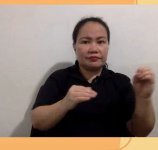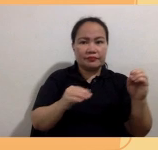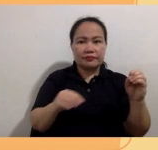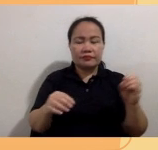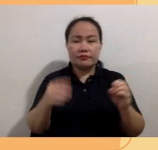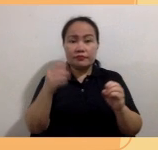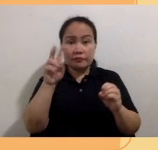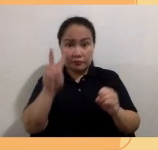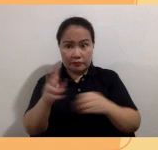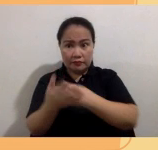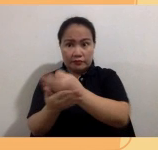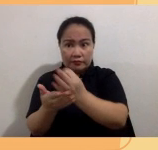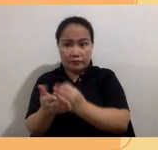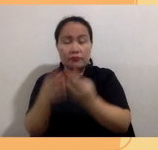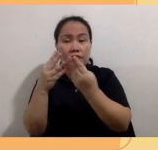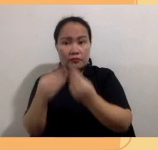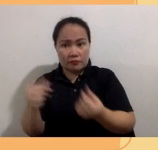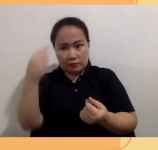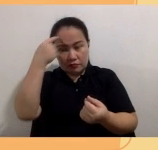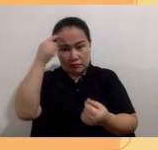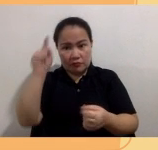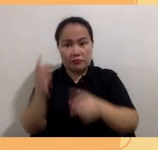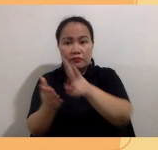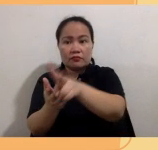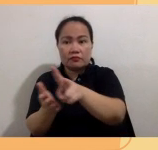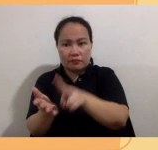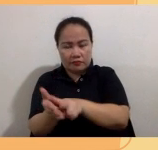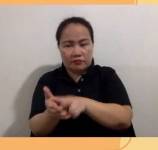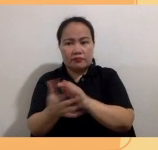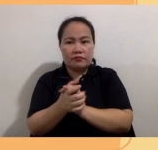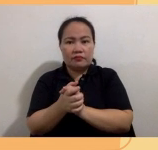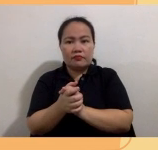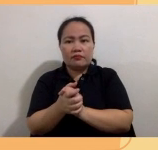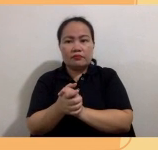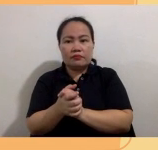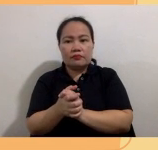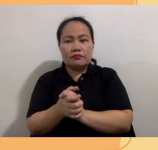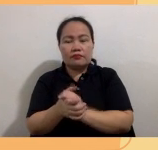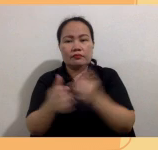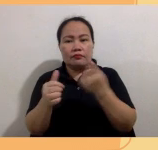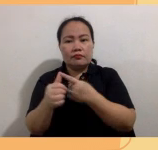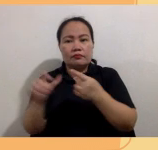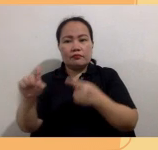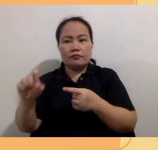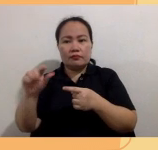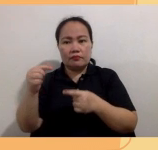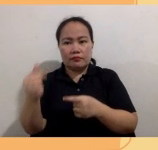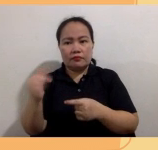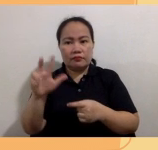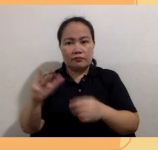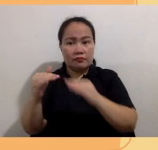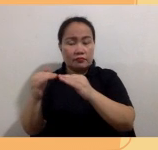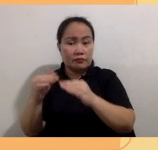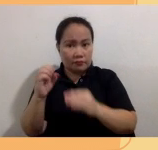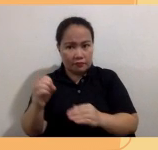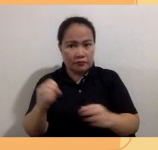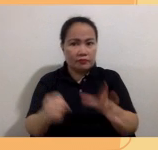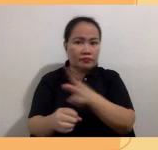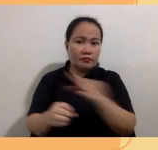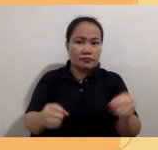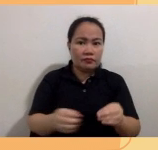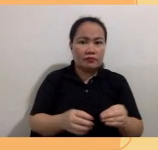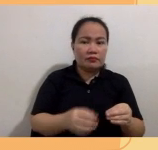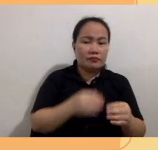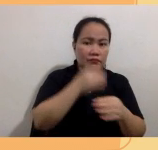now so we have two factors. Next step is we will solve for the variable. So first is x plus 3 is equal